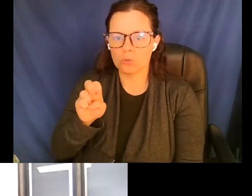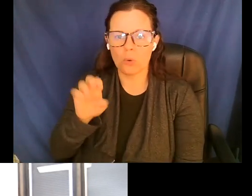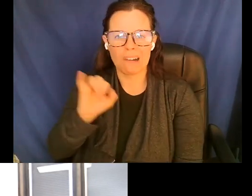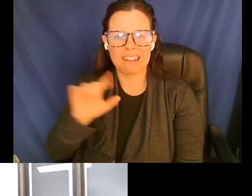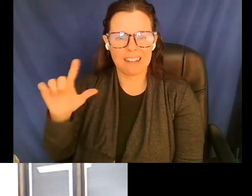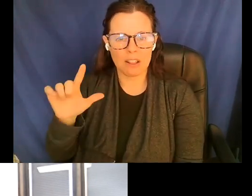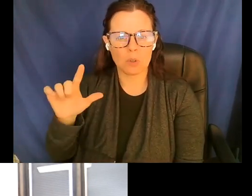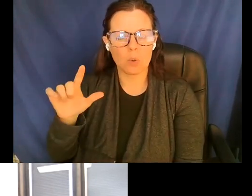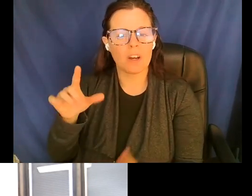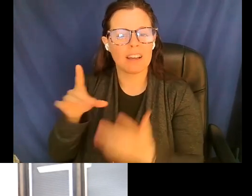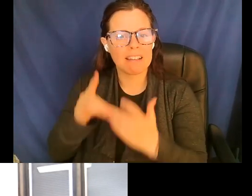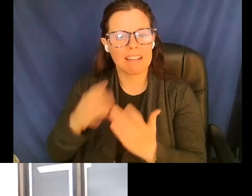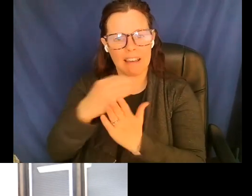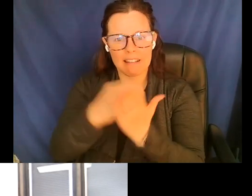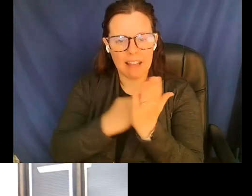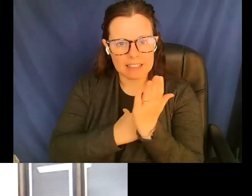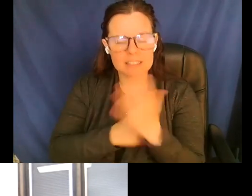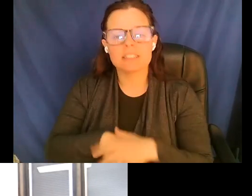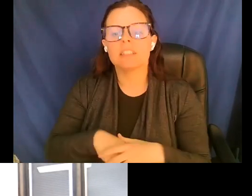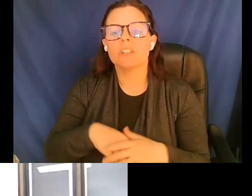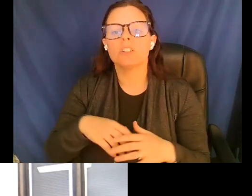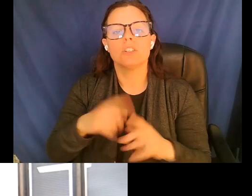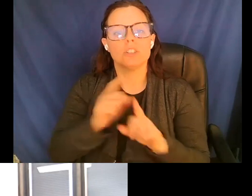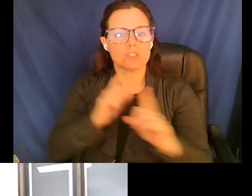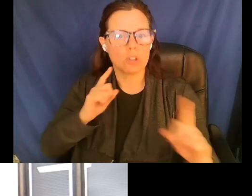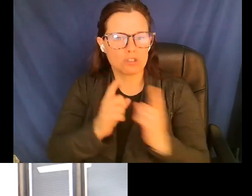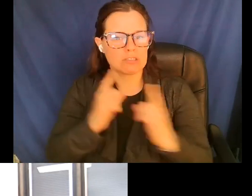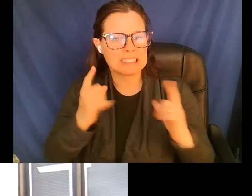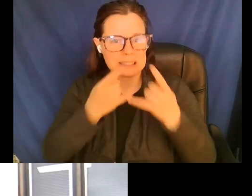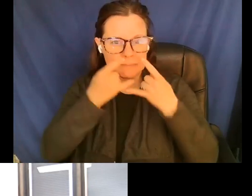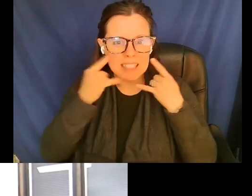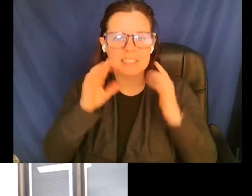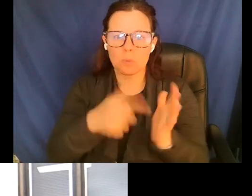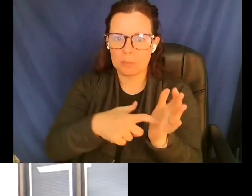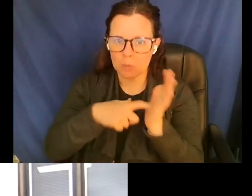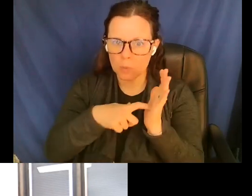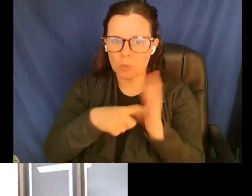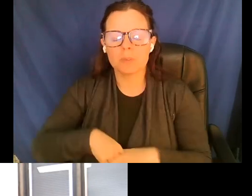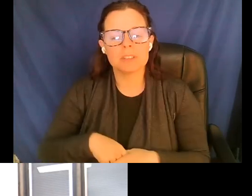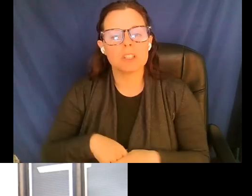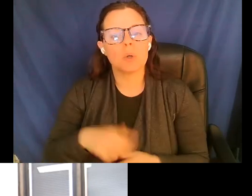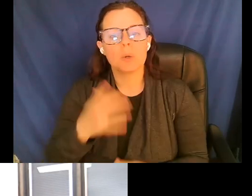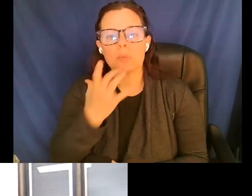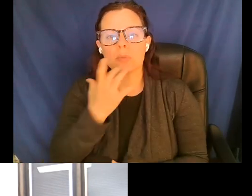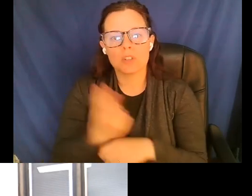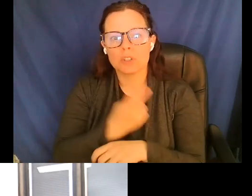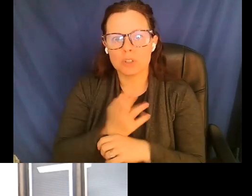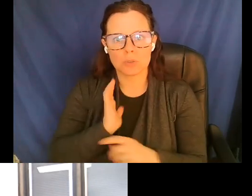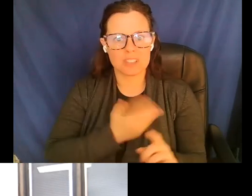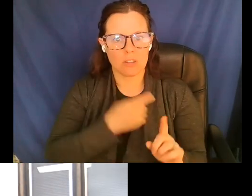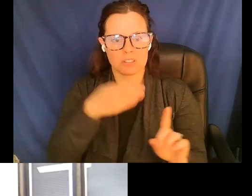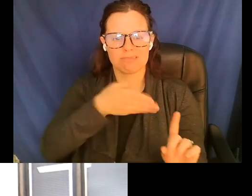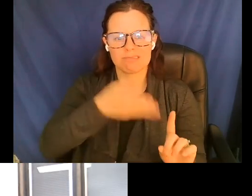Social distancing and masking will also be enforced. We prefer to use our usual site, which is the Greater